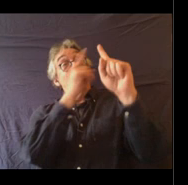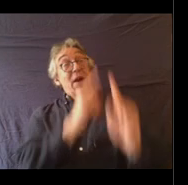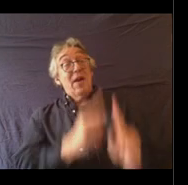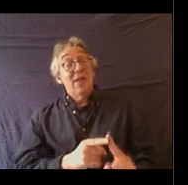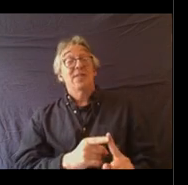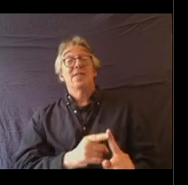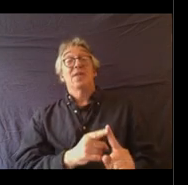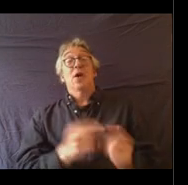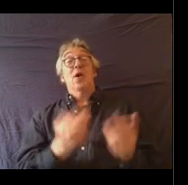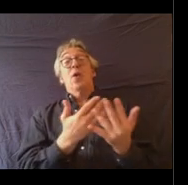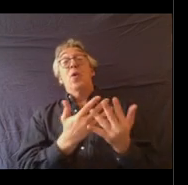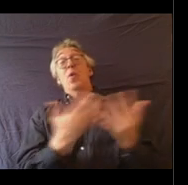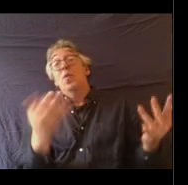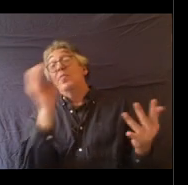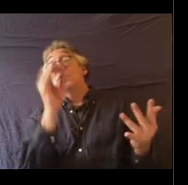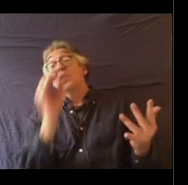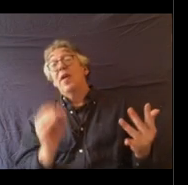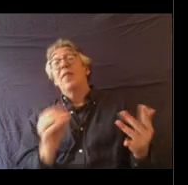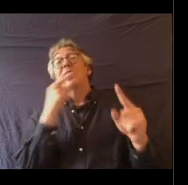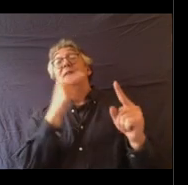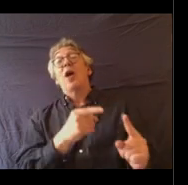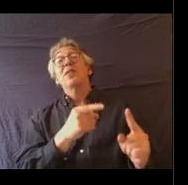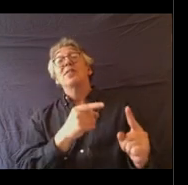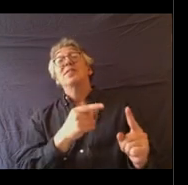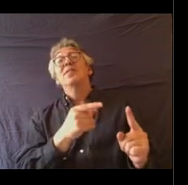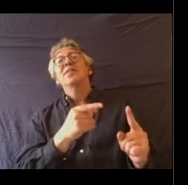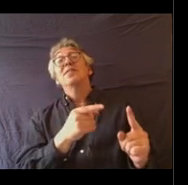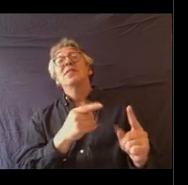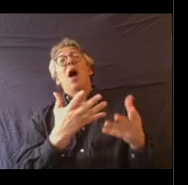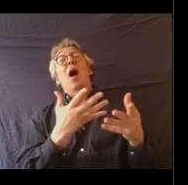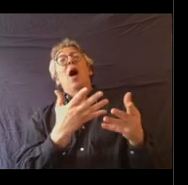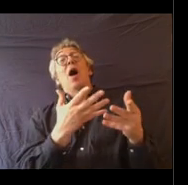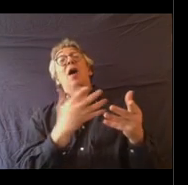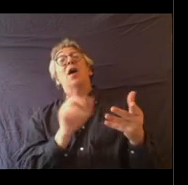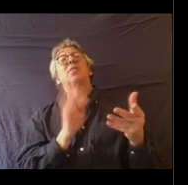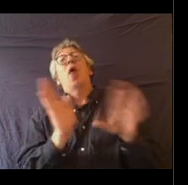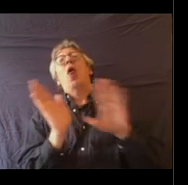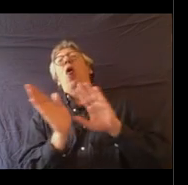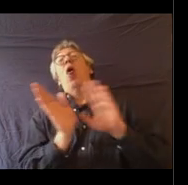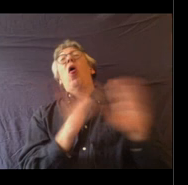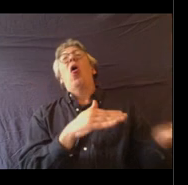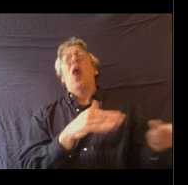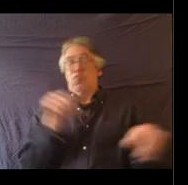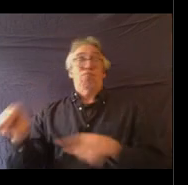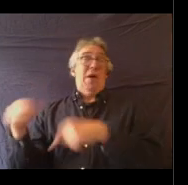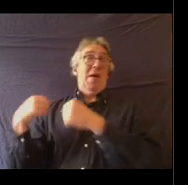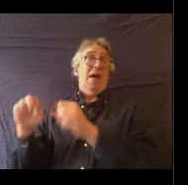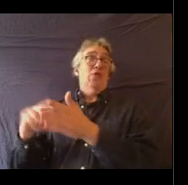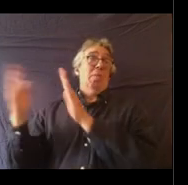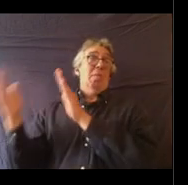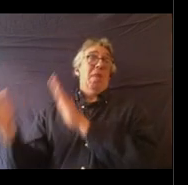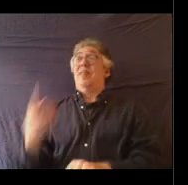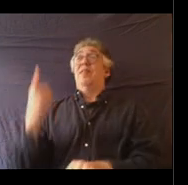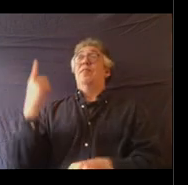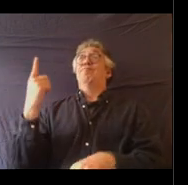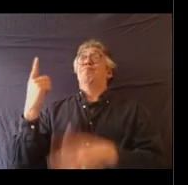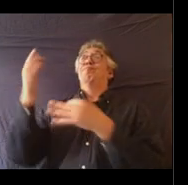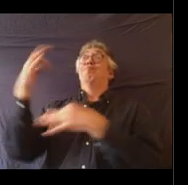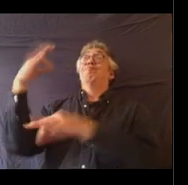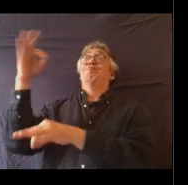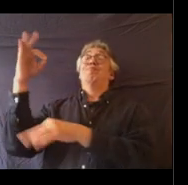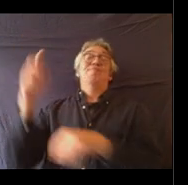So we should not accept these action plans as the way in which a given country